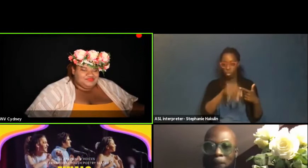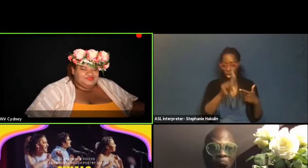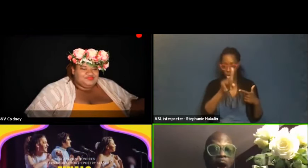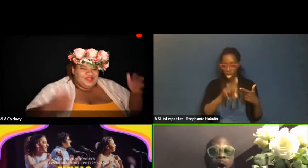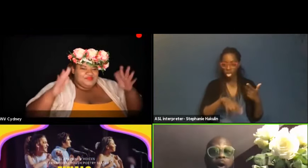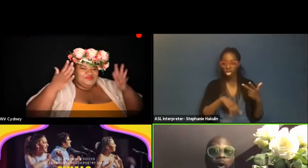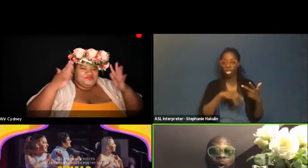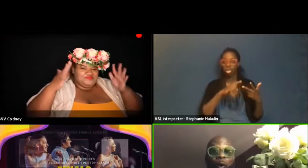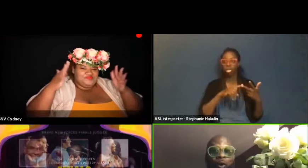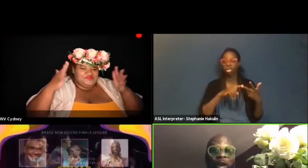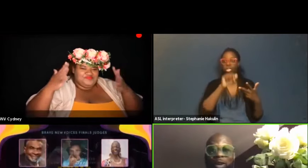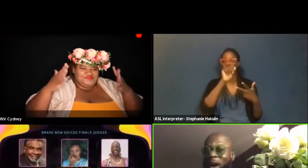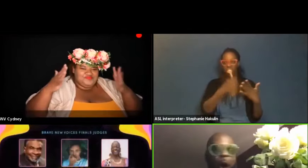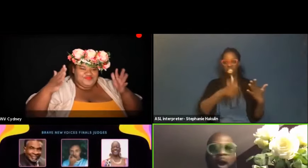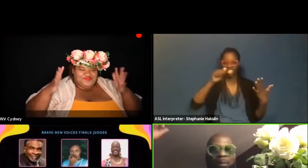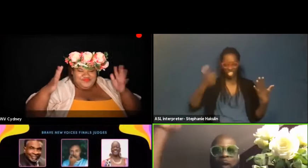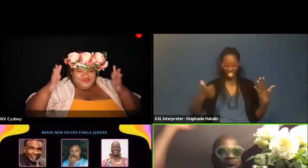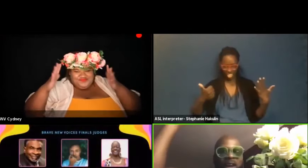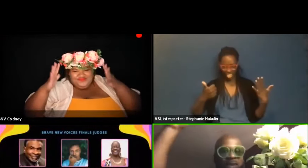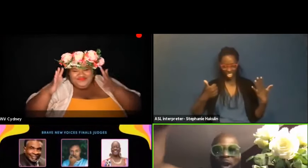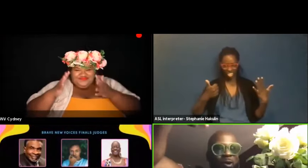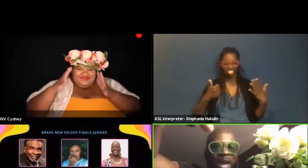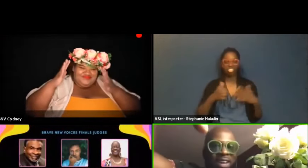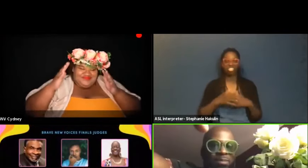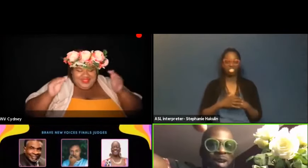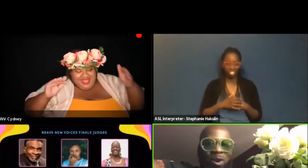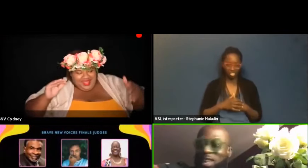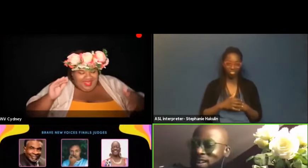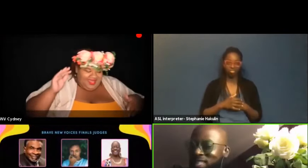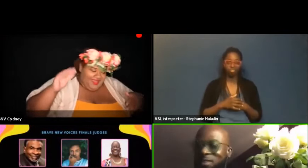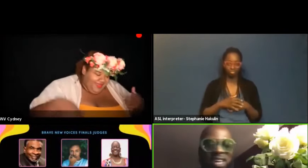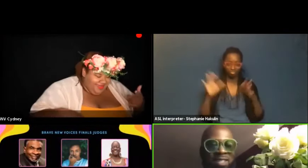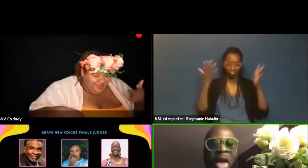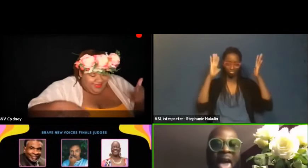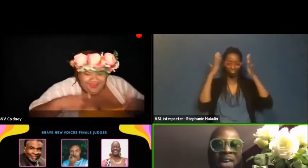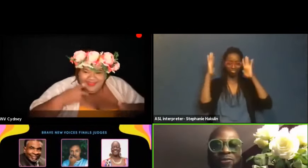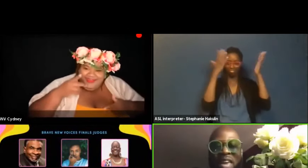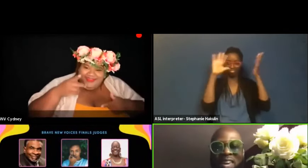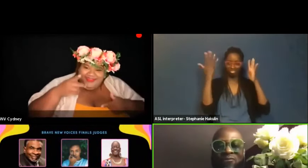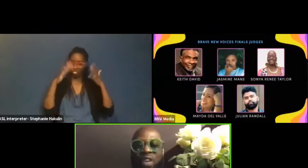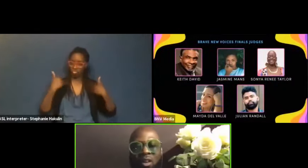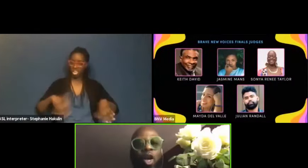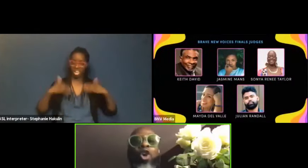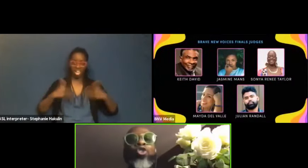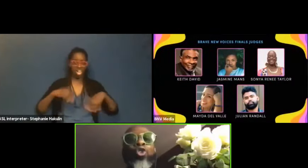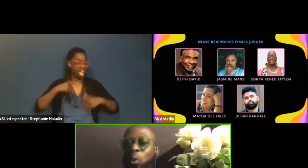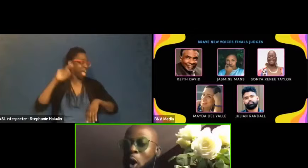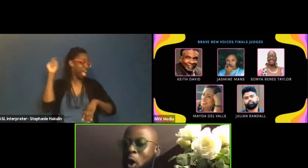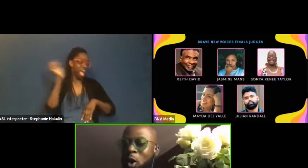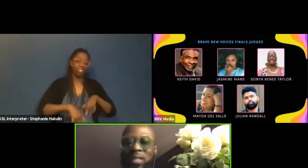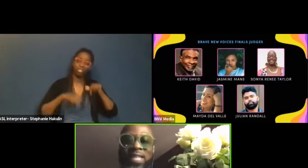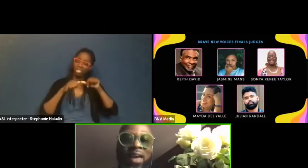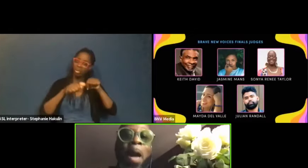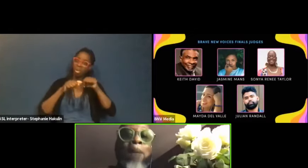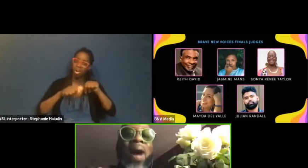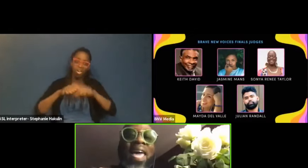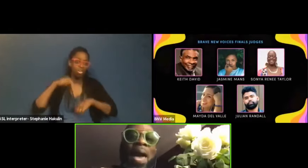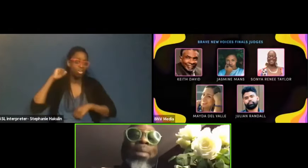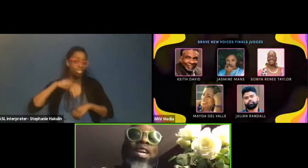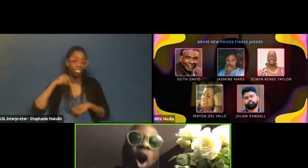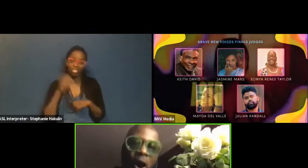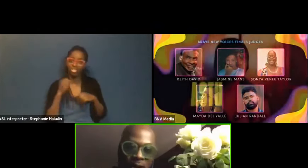2 tens. Boom! There we go. All right, man. We got to keep it going. There it is. Hey, Fayetteville, you are on deck.